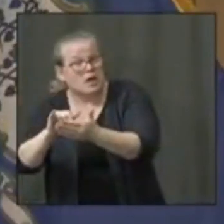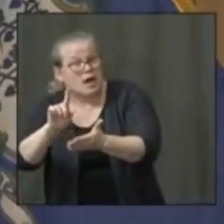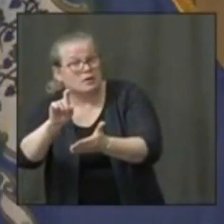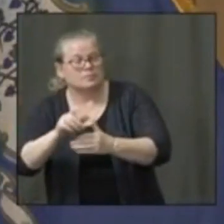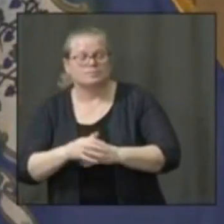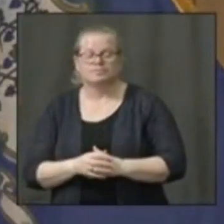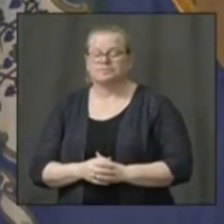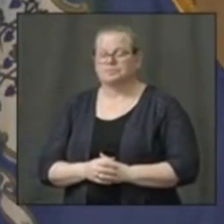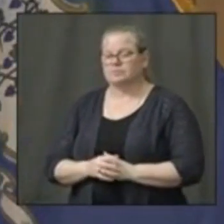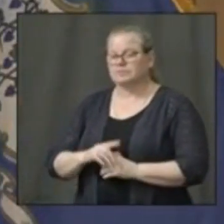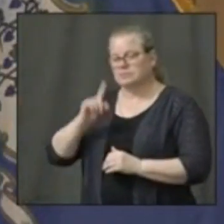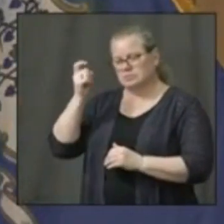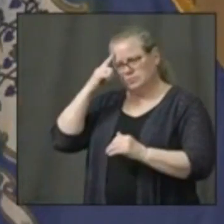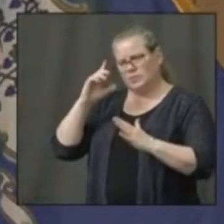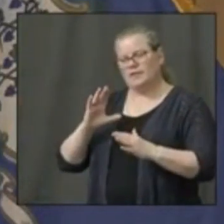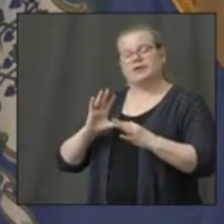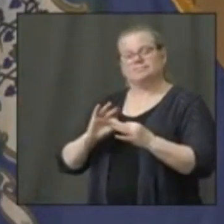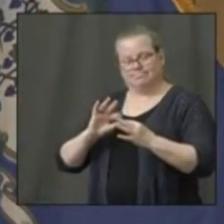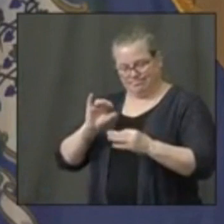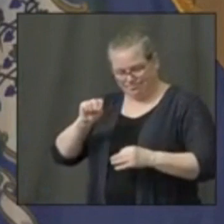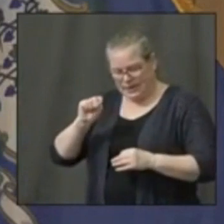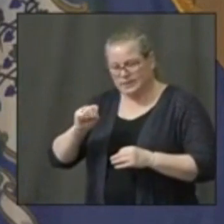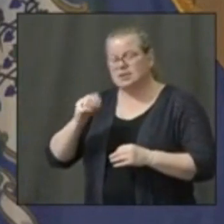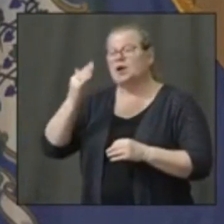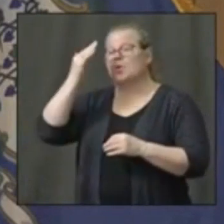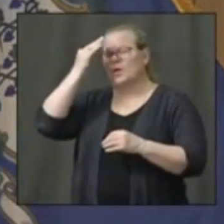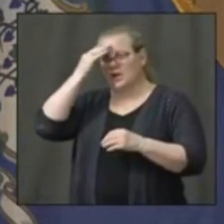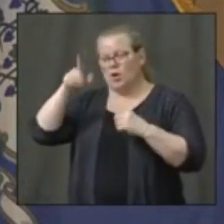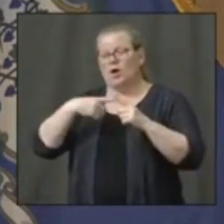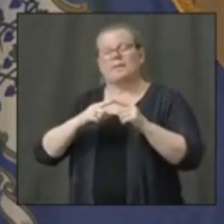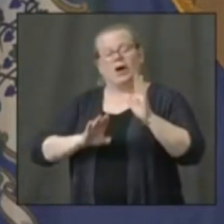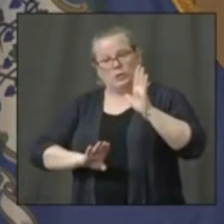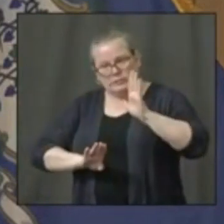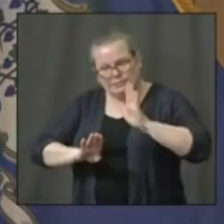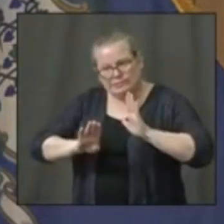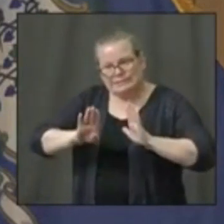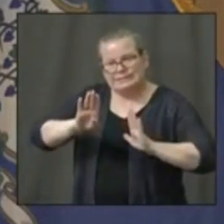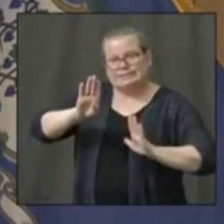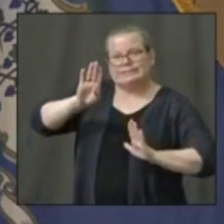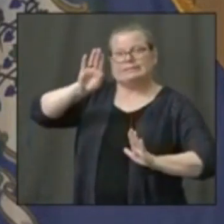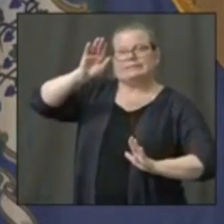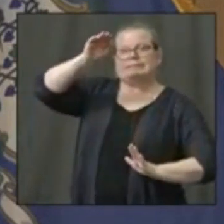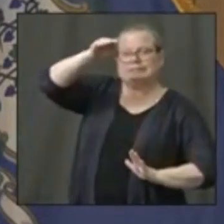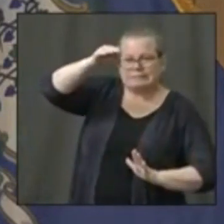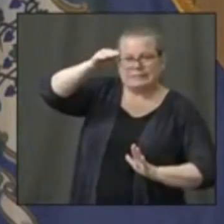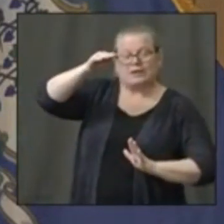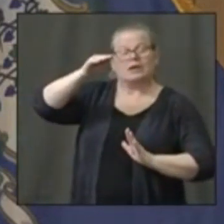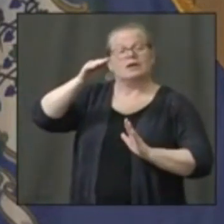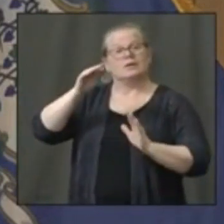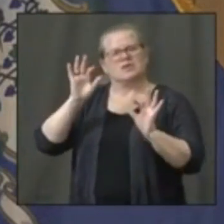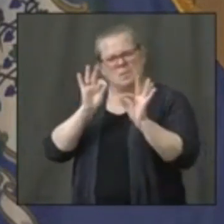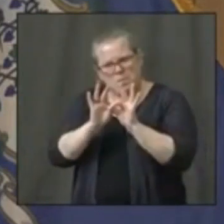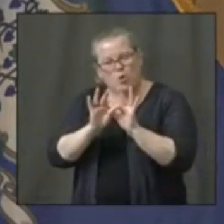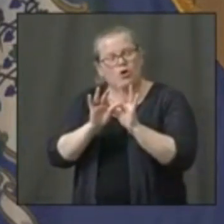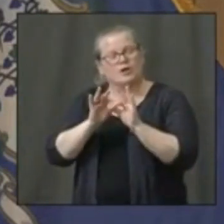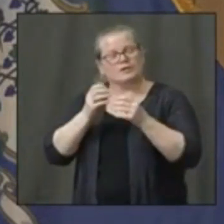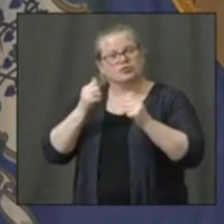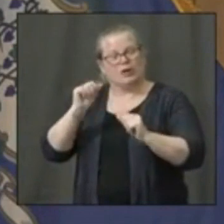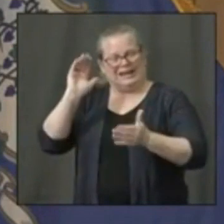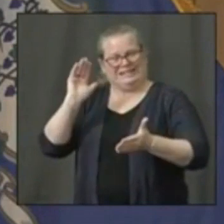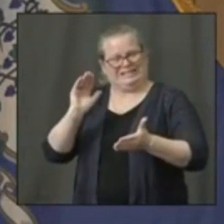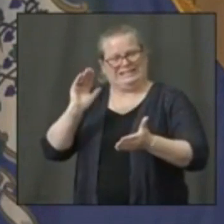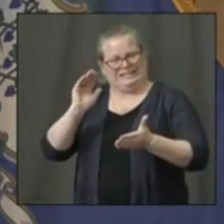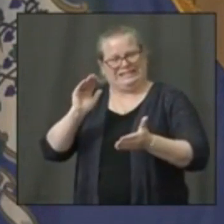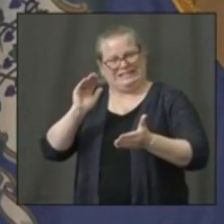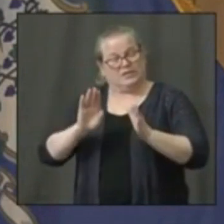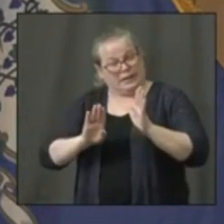Yeah, Bob, we know about the surge. We know about the peak. We know how important it was to mitigate the effects of that peak